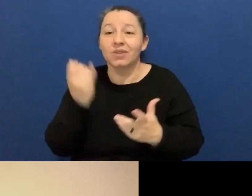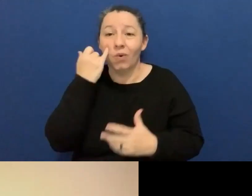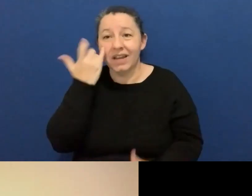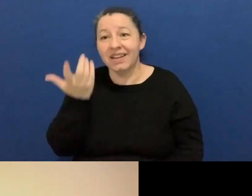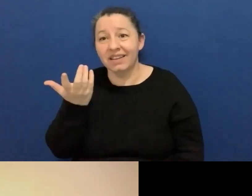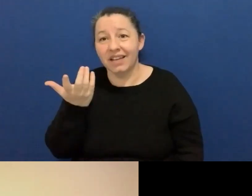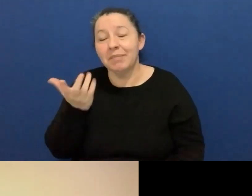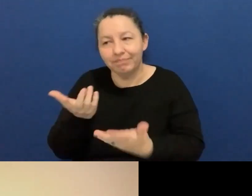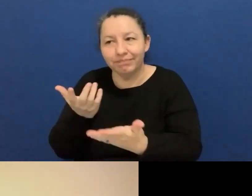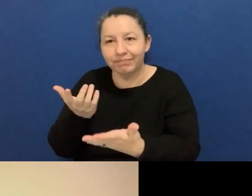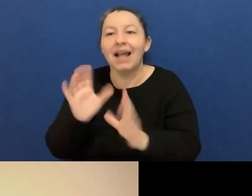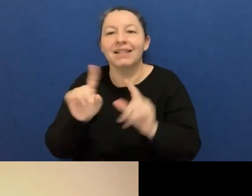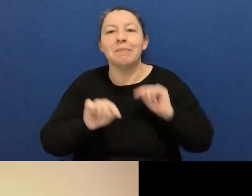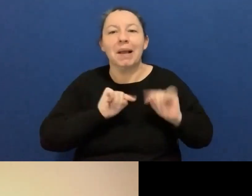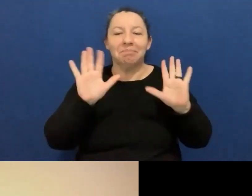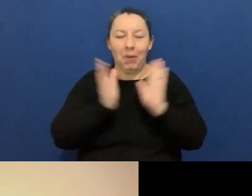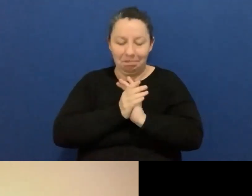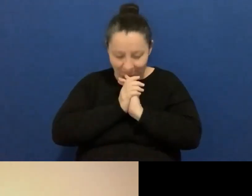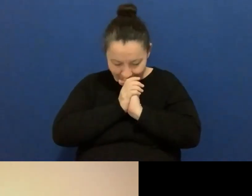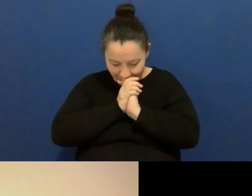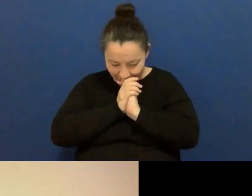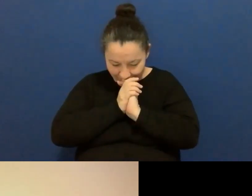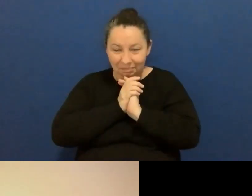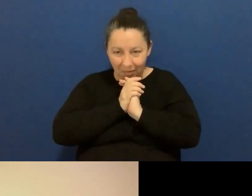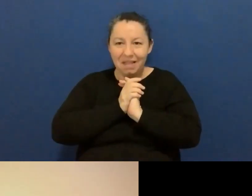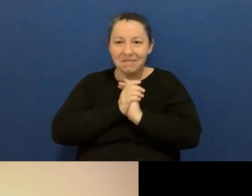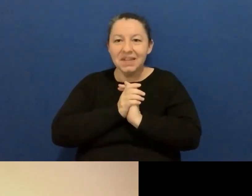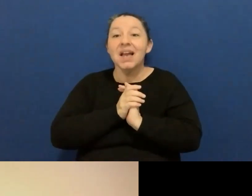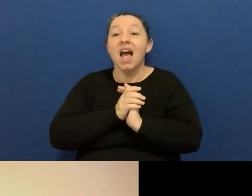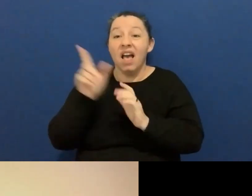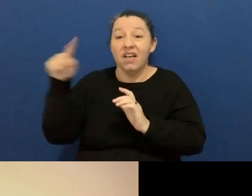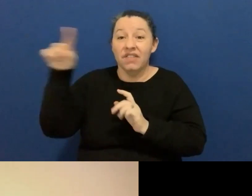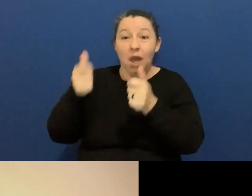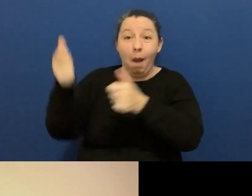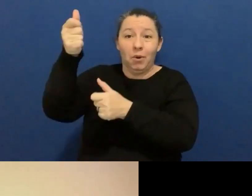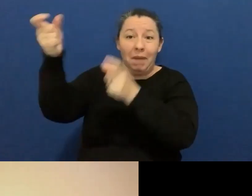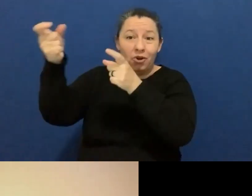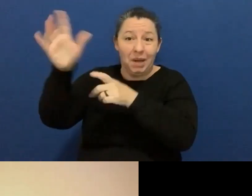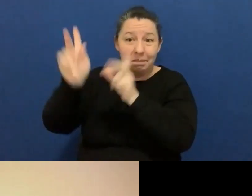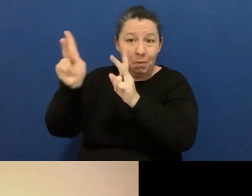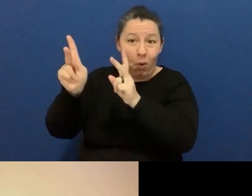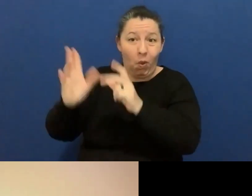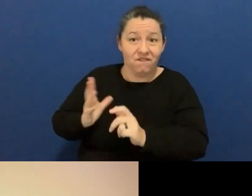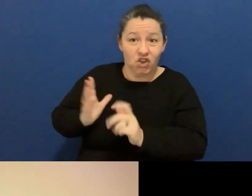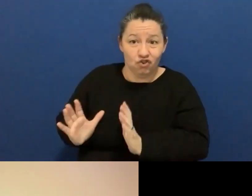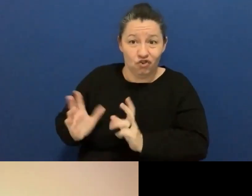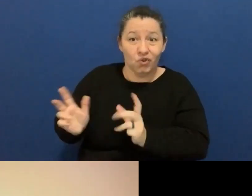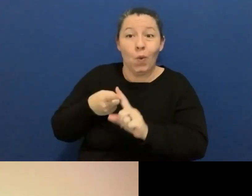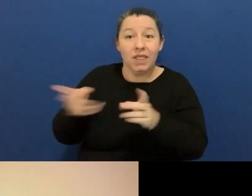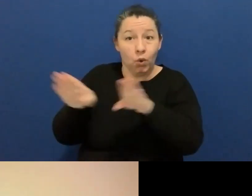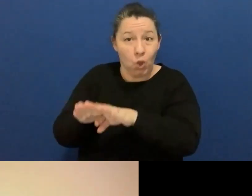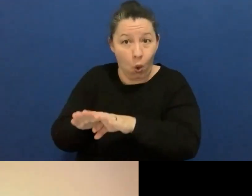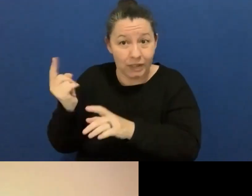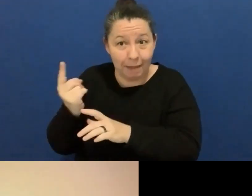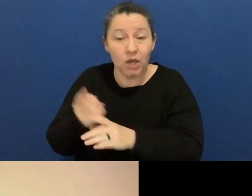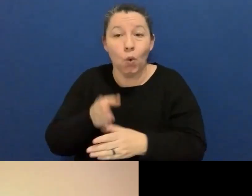have, okay, so let me step back. Officials, when they would close something, or end something, whether it was